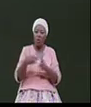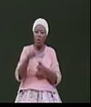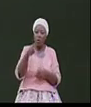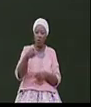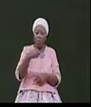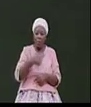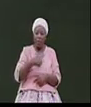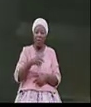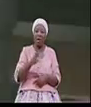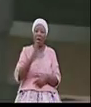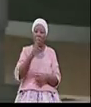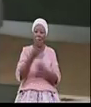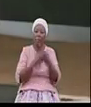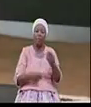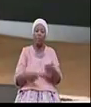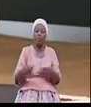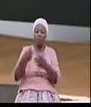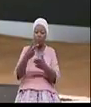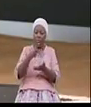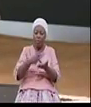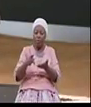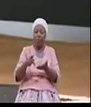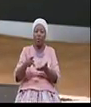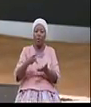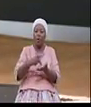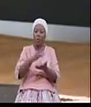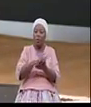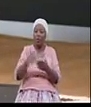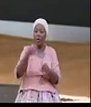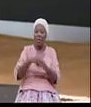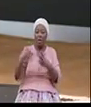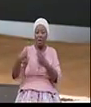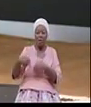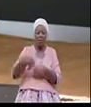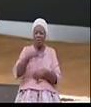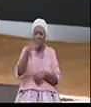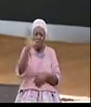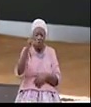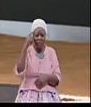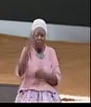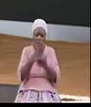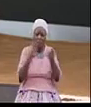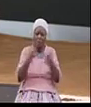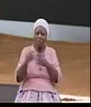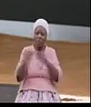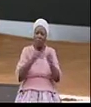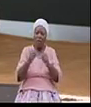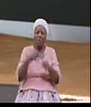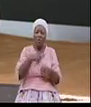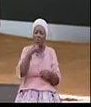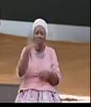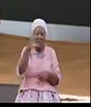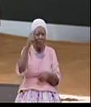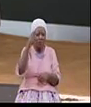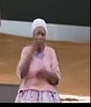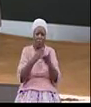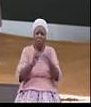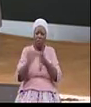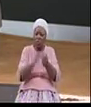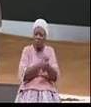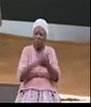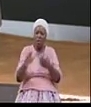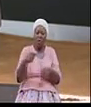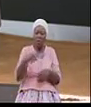not looking for somebody to fight. We're not looking for somebody to trample down. We're not looking for even an